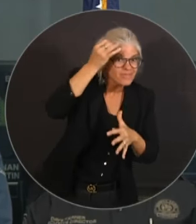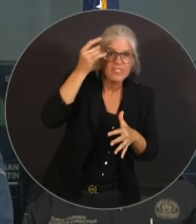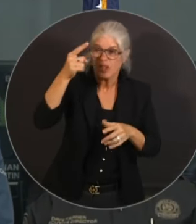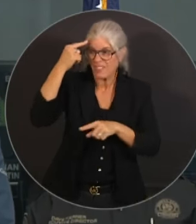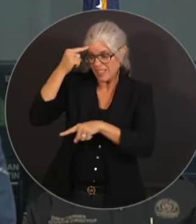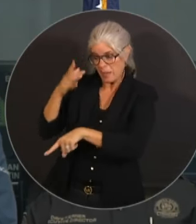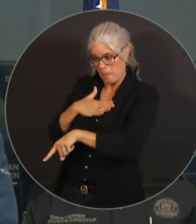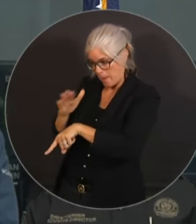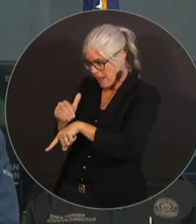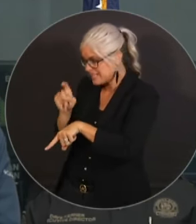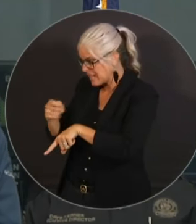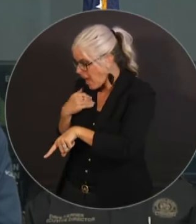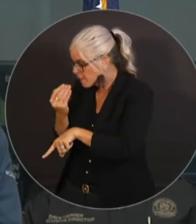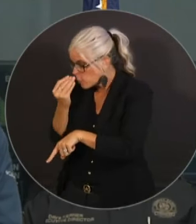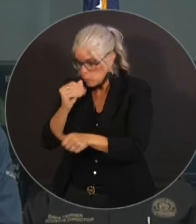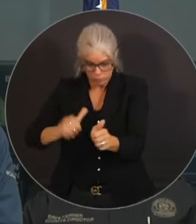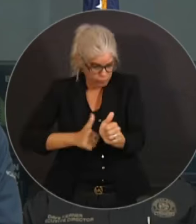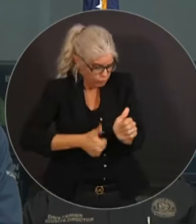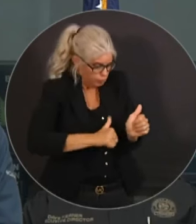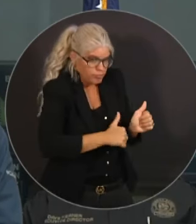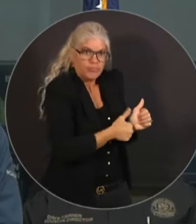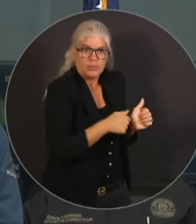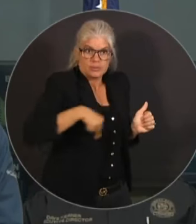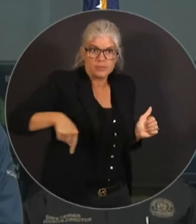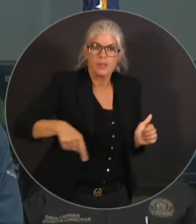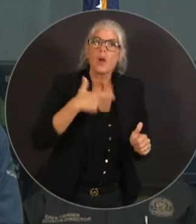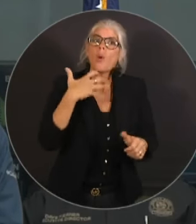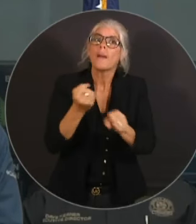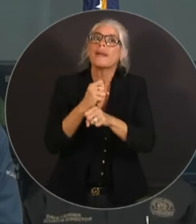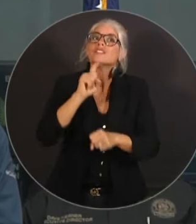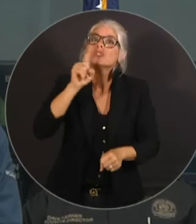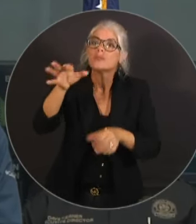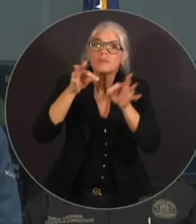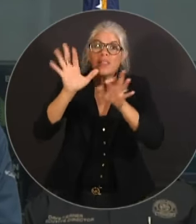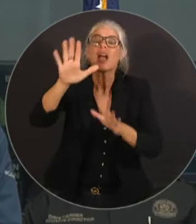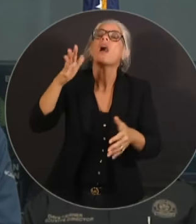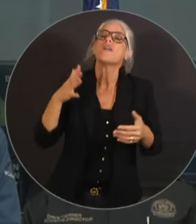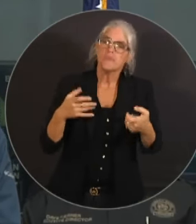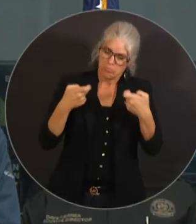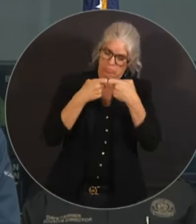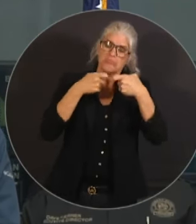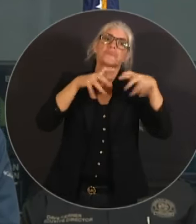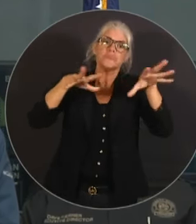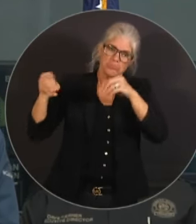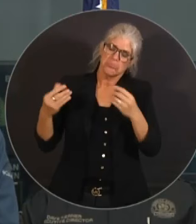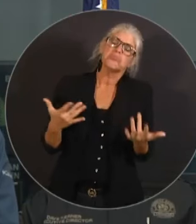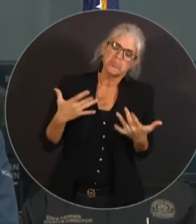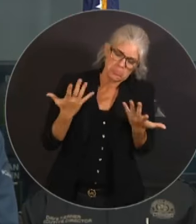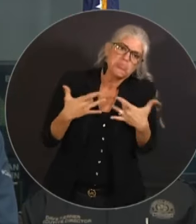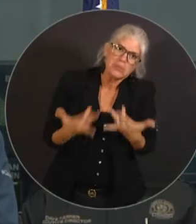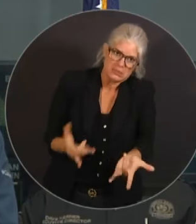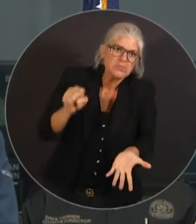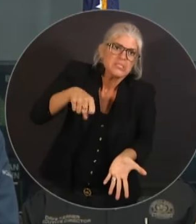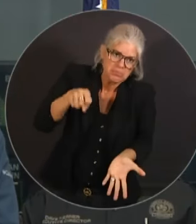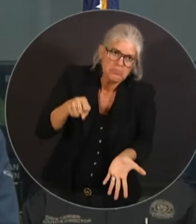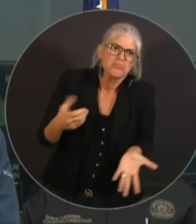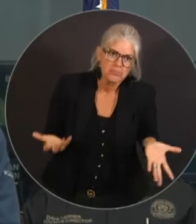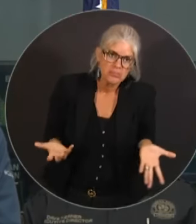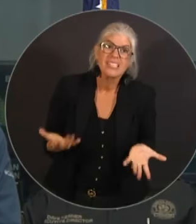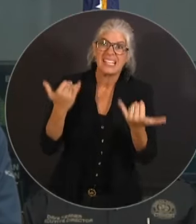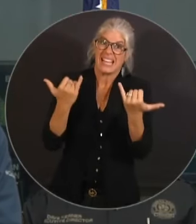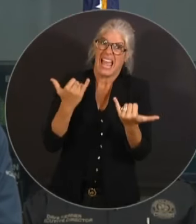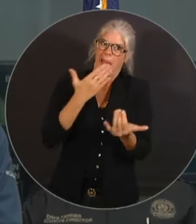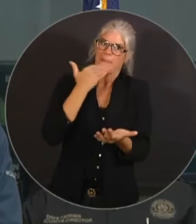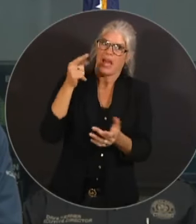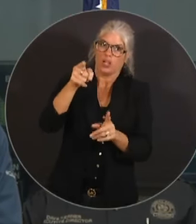Power outages are expected. I want to make sure I say that again. Power outages are and will be expected. Right now is a good time to charge all